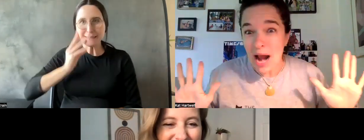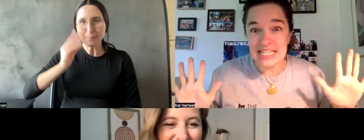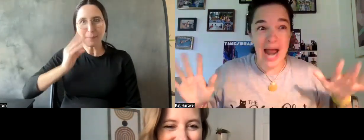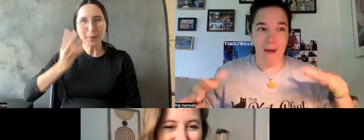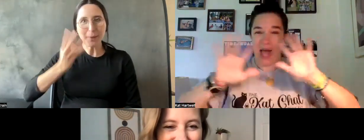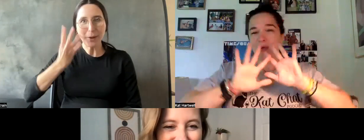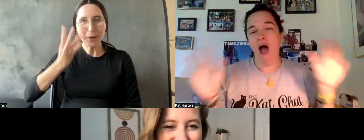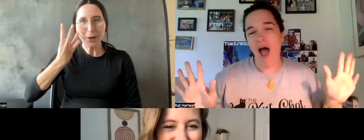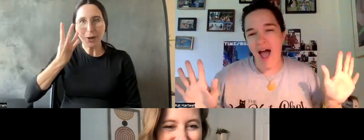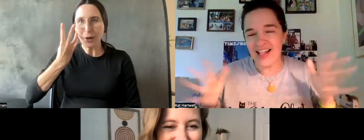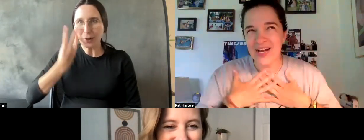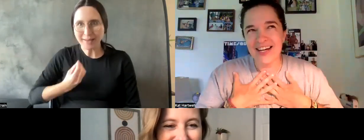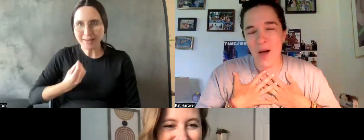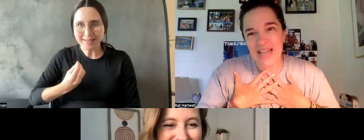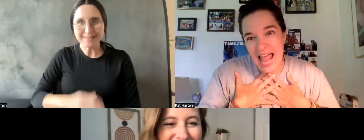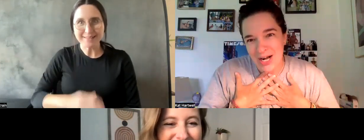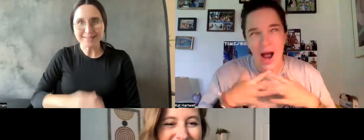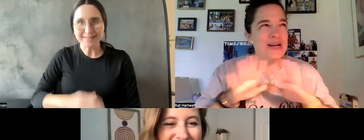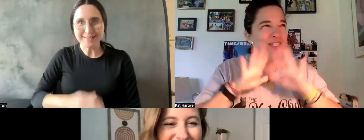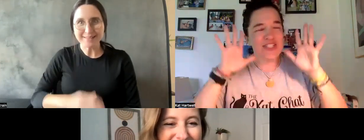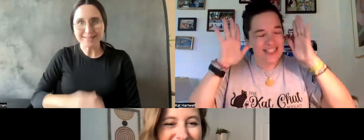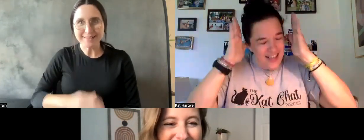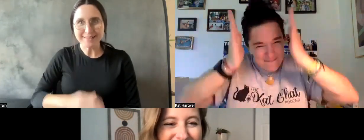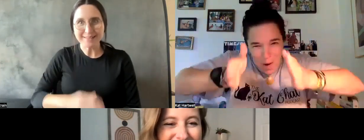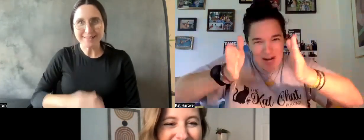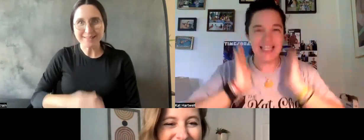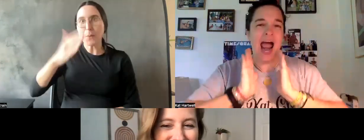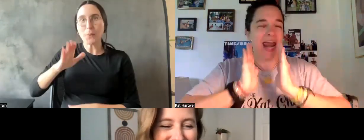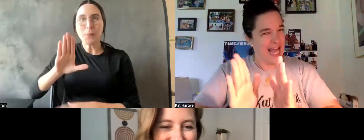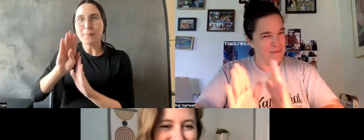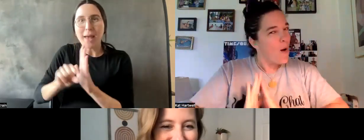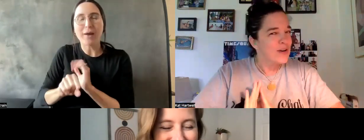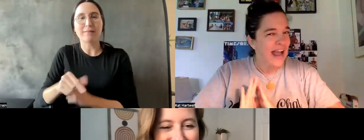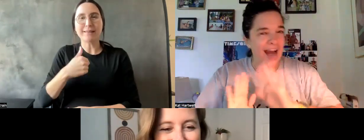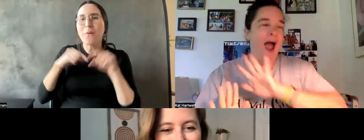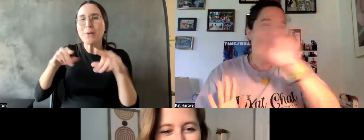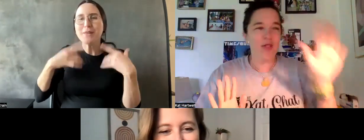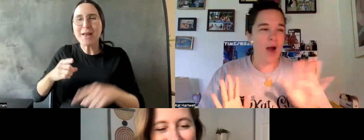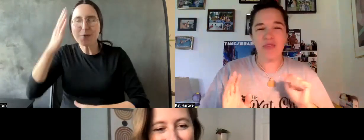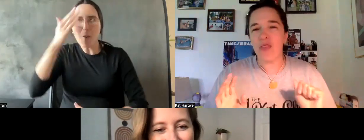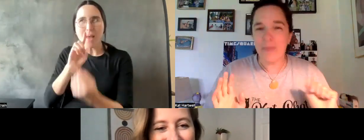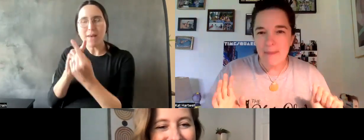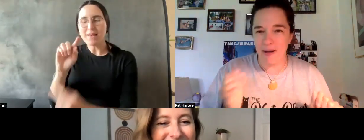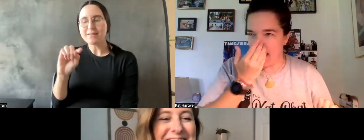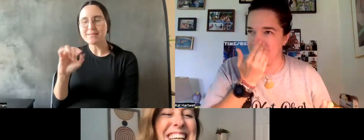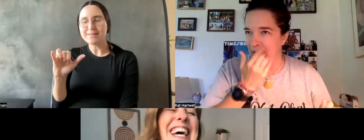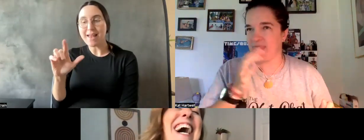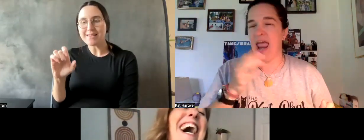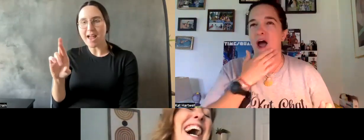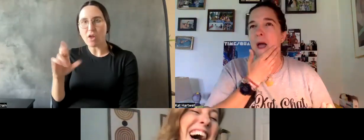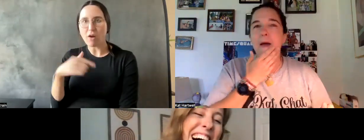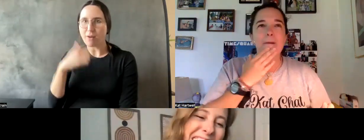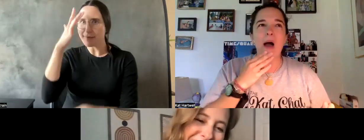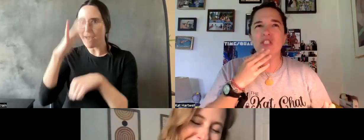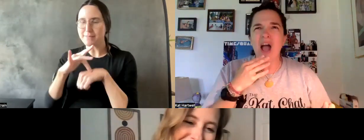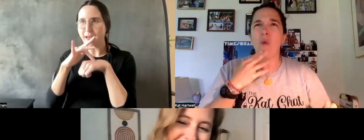had no idea because I was tired. I was just focused on him only, along with other people I met